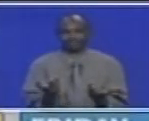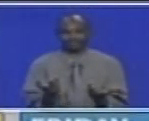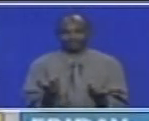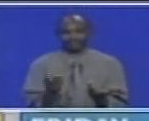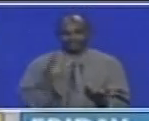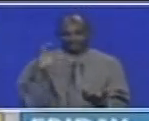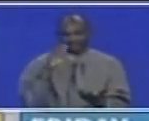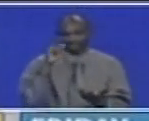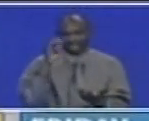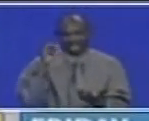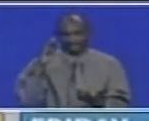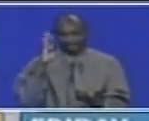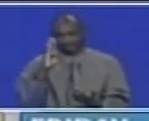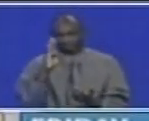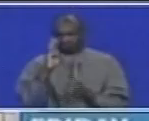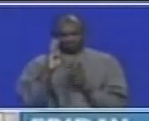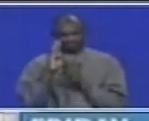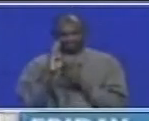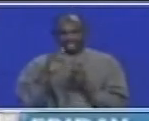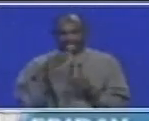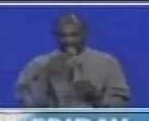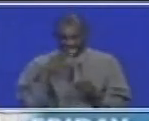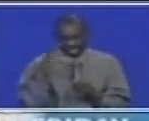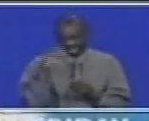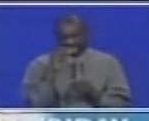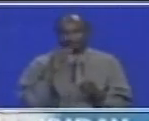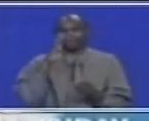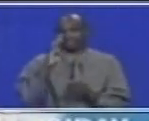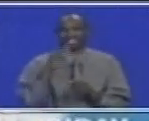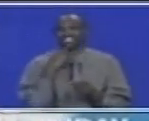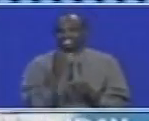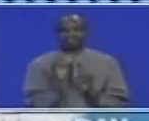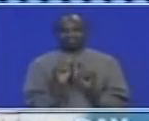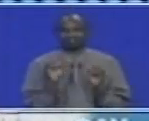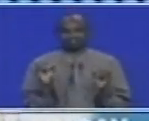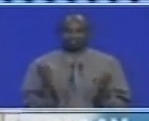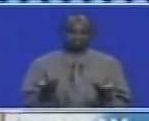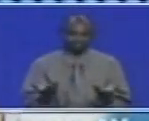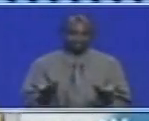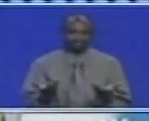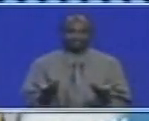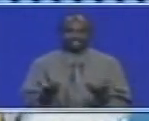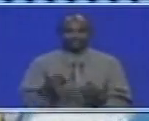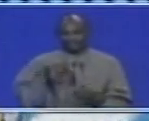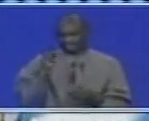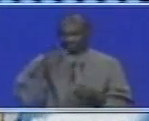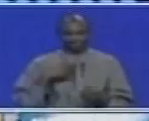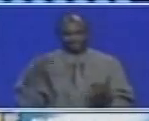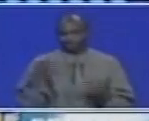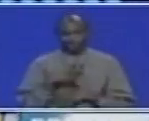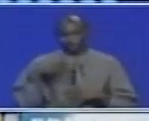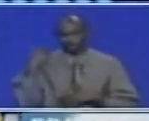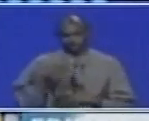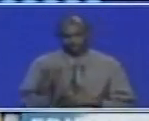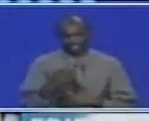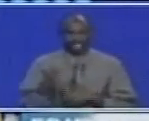Climb, not climb. A climber, not climber. A climber. Willis, you never cease to amaze. Now,